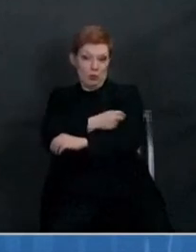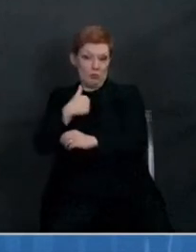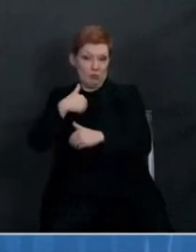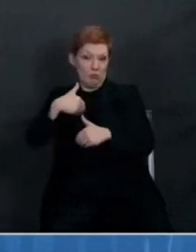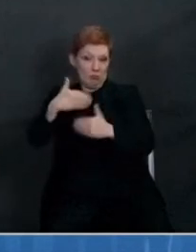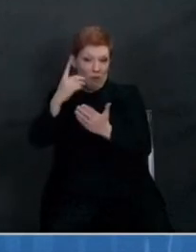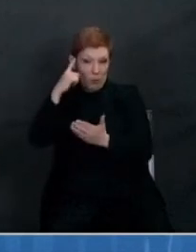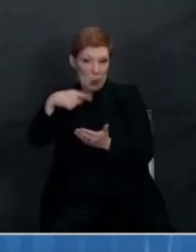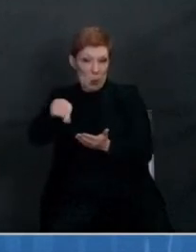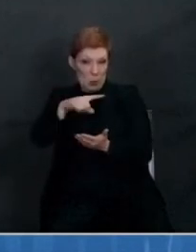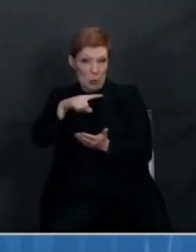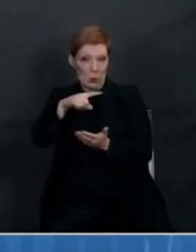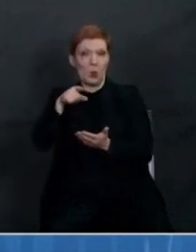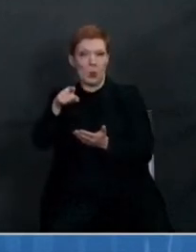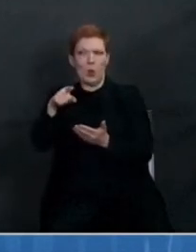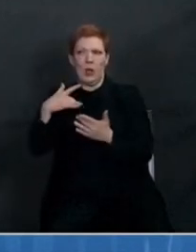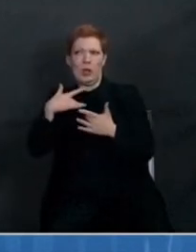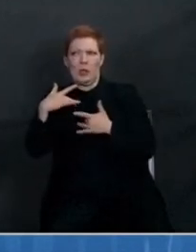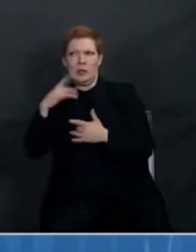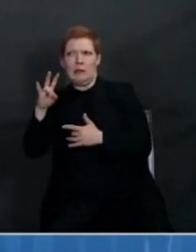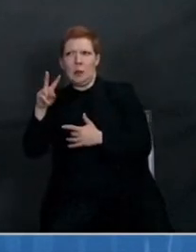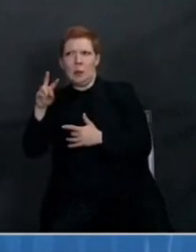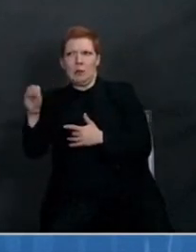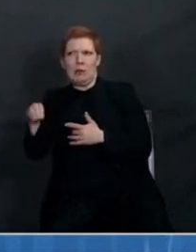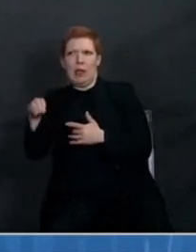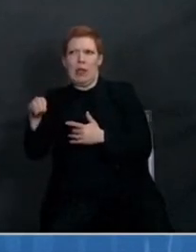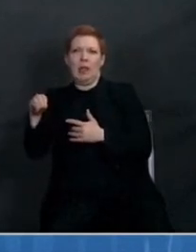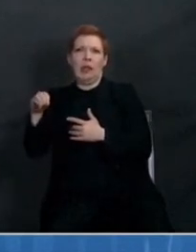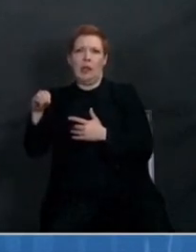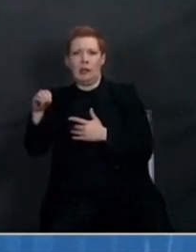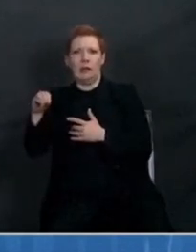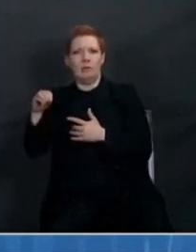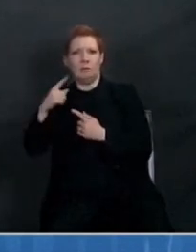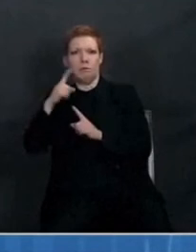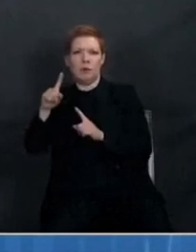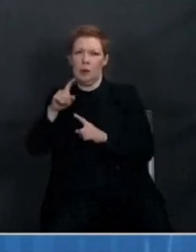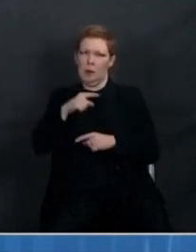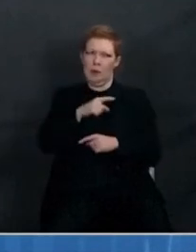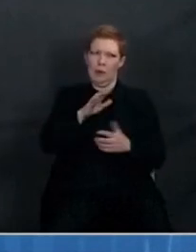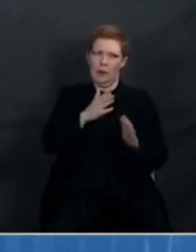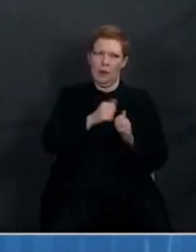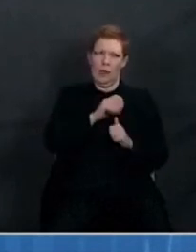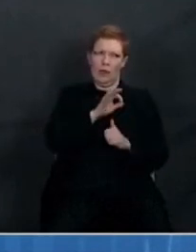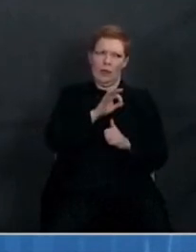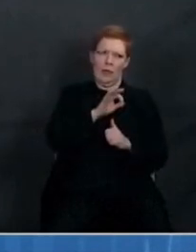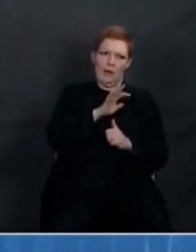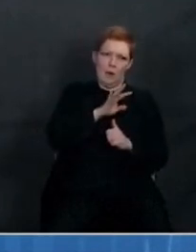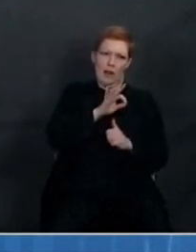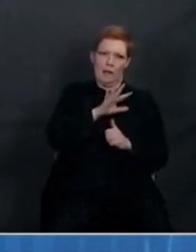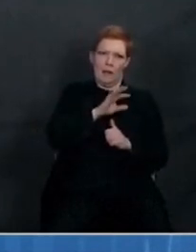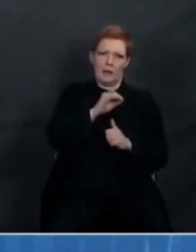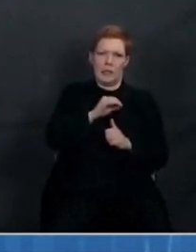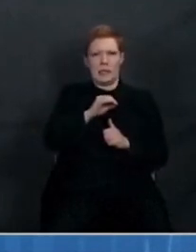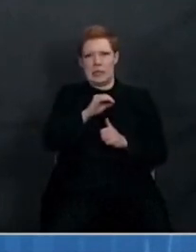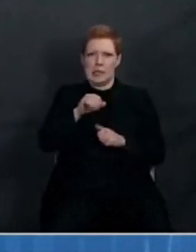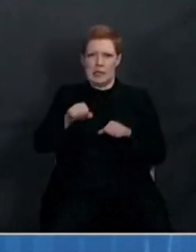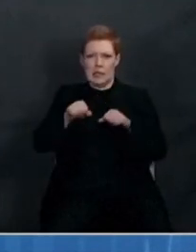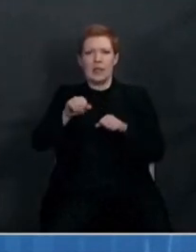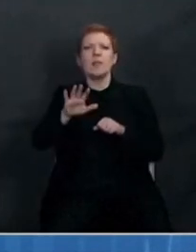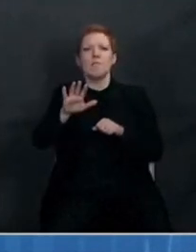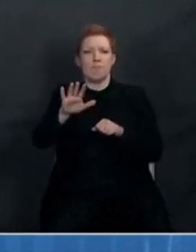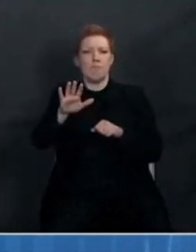attention. Now, Dr. Walensky mentioned the issue of variants, and there's a real relationship now between the vaccines that have already